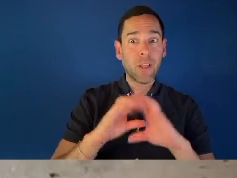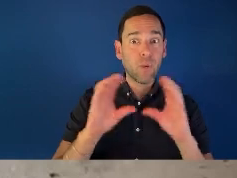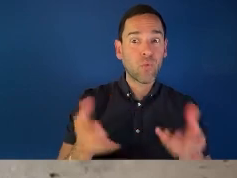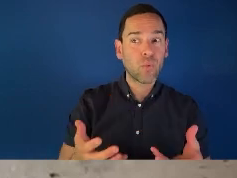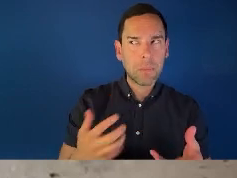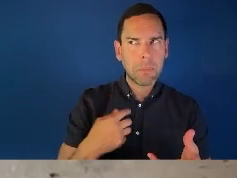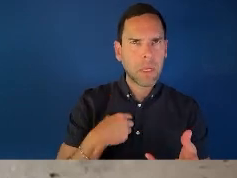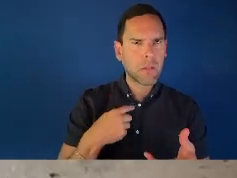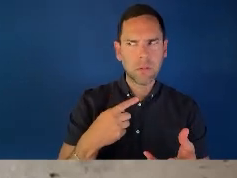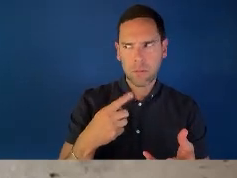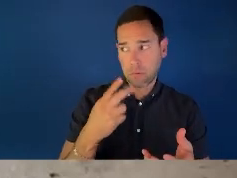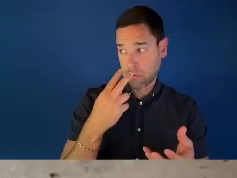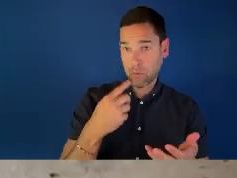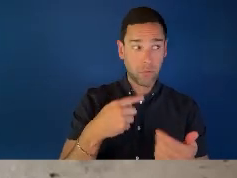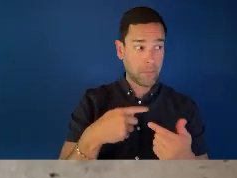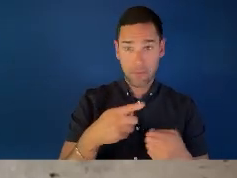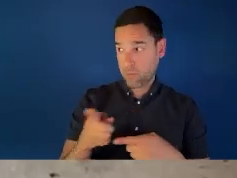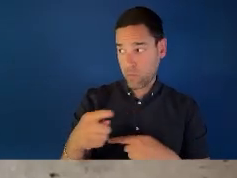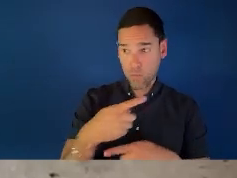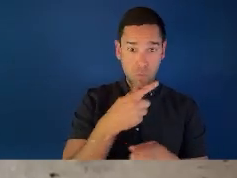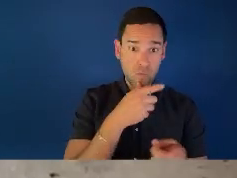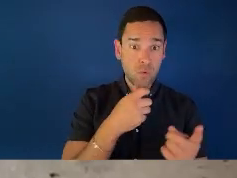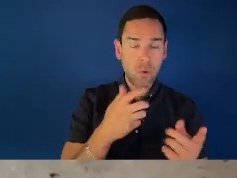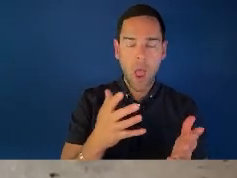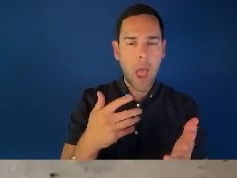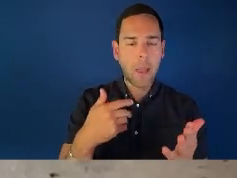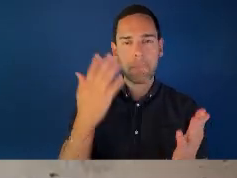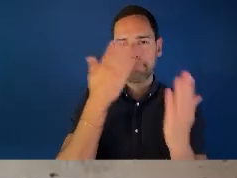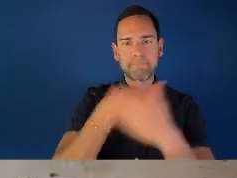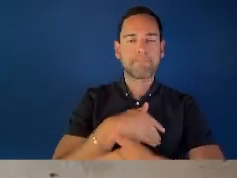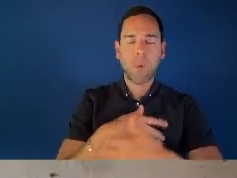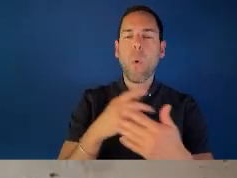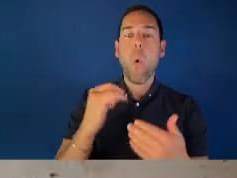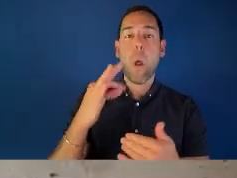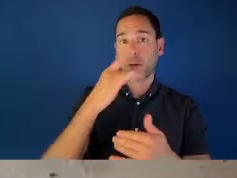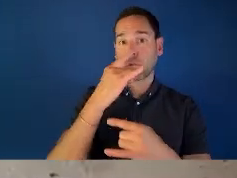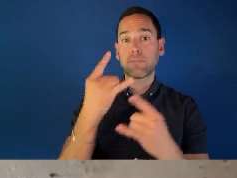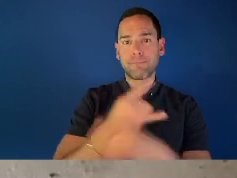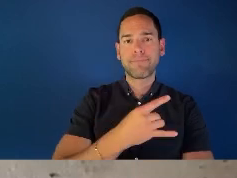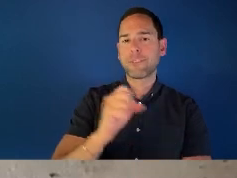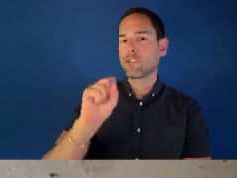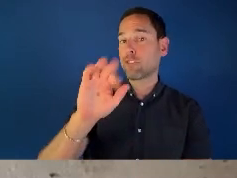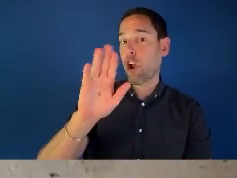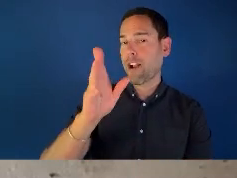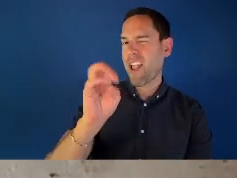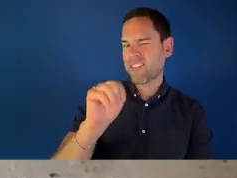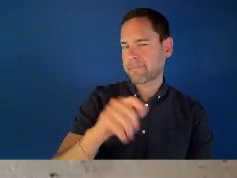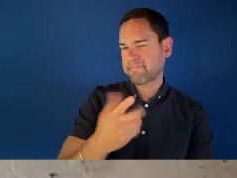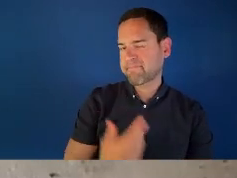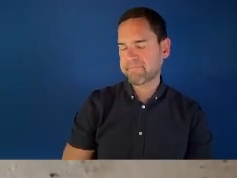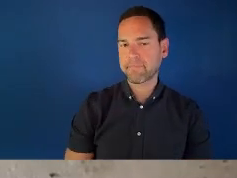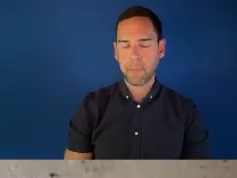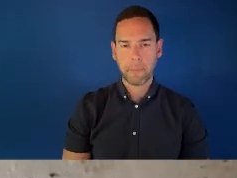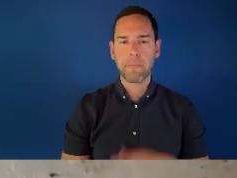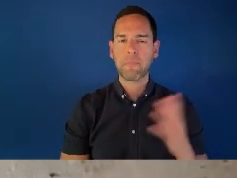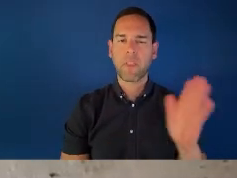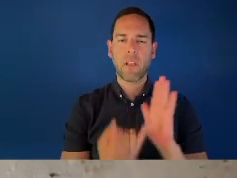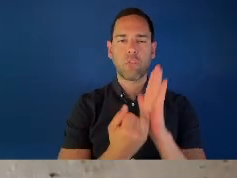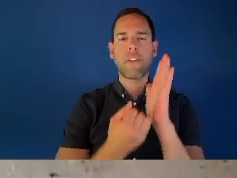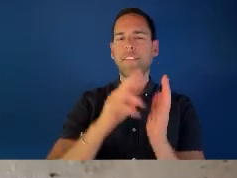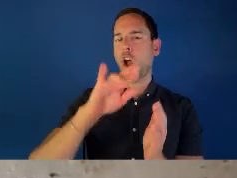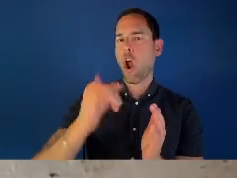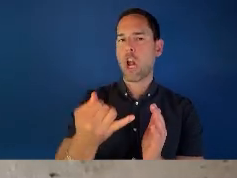As far as how it affects me in school, to be honest, in terms of academics,